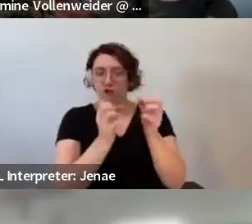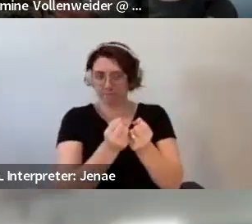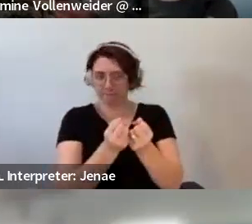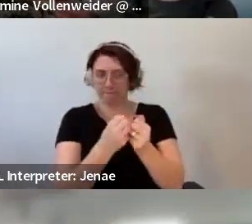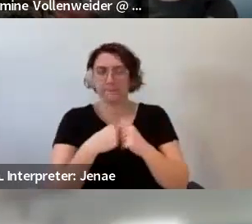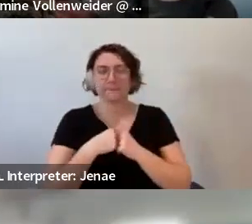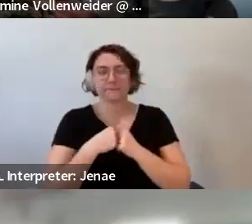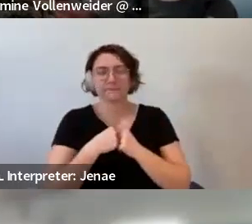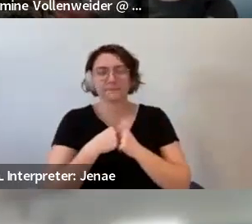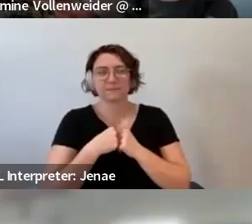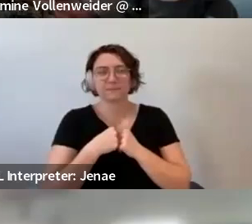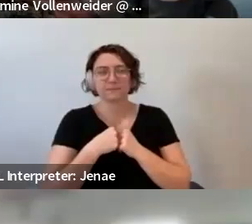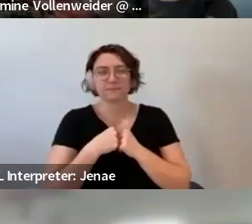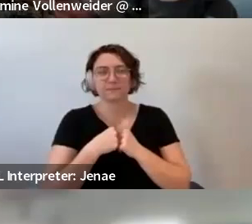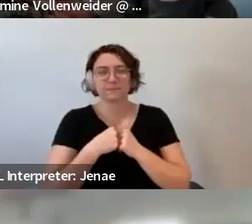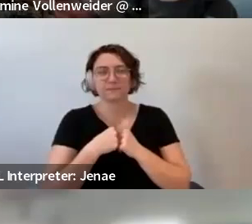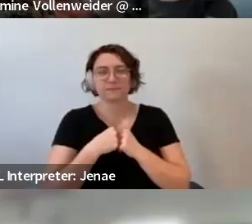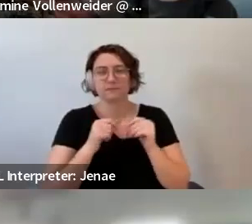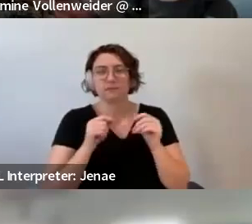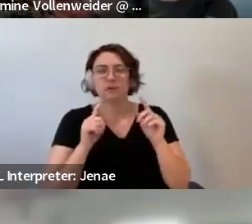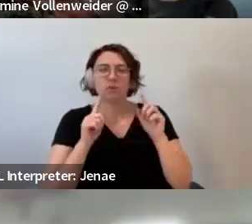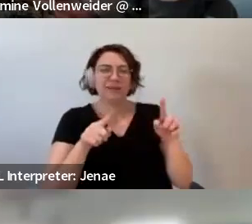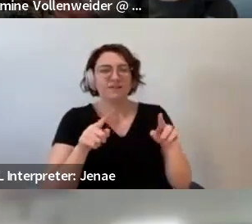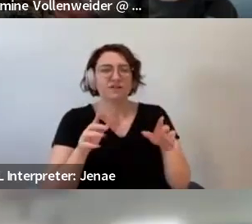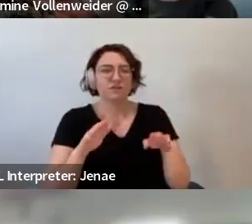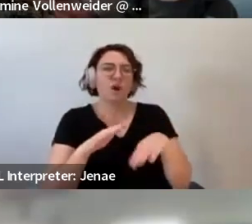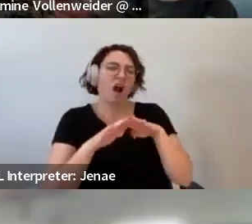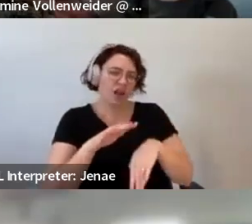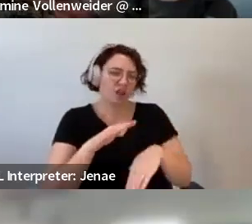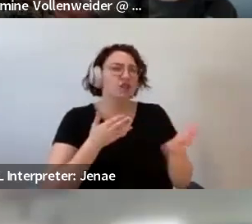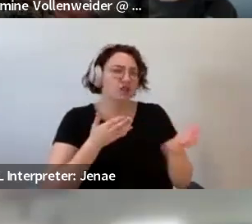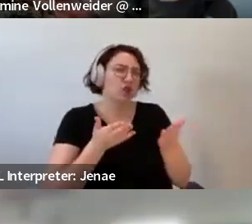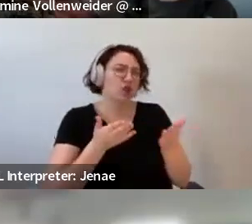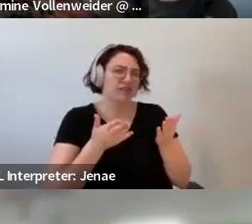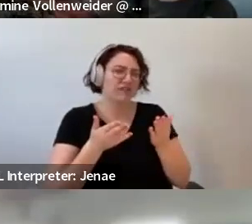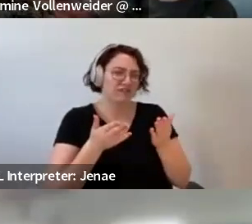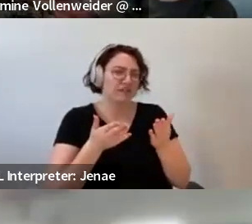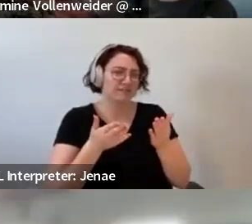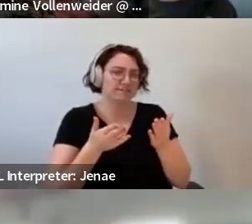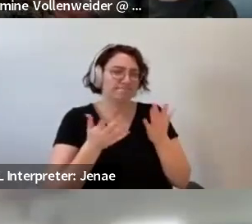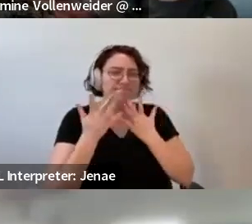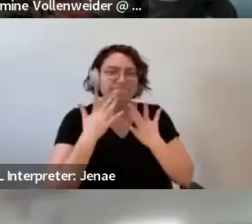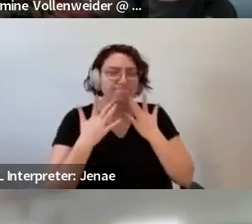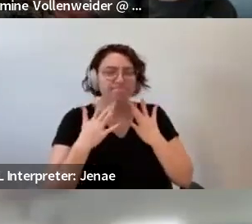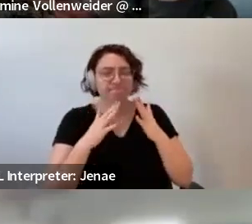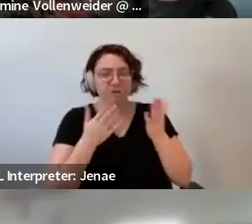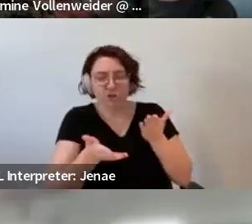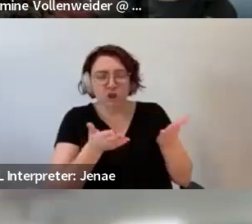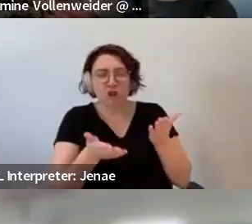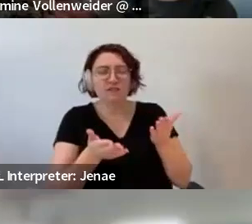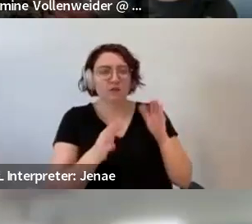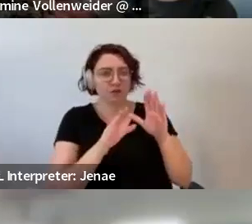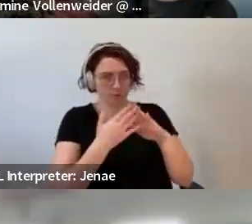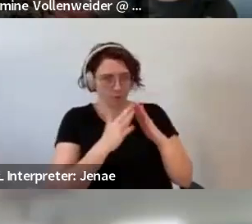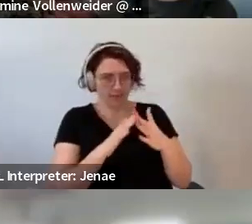went into an underprivileged, underserved community in an apartment